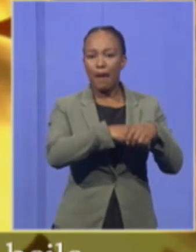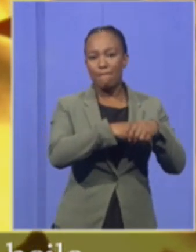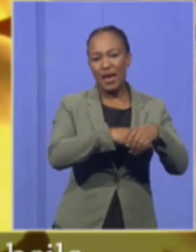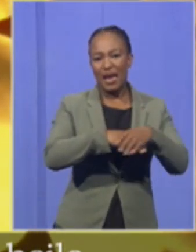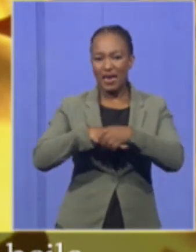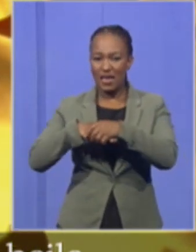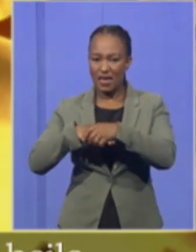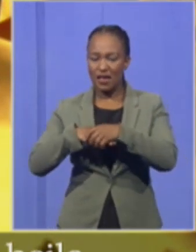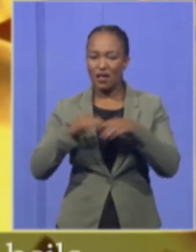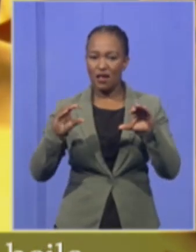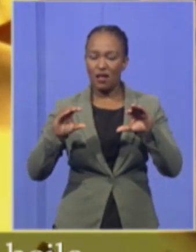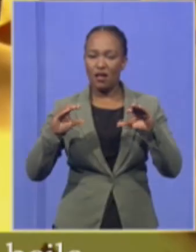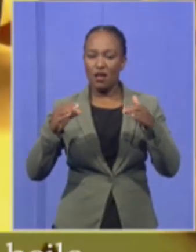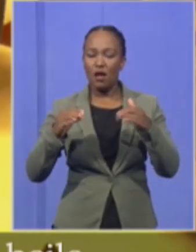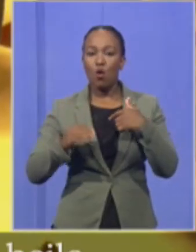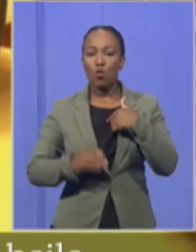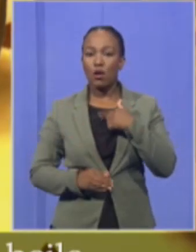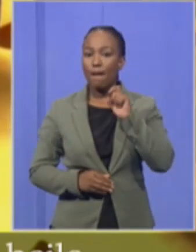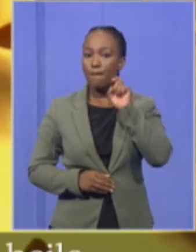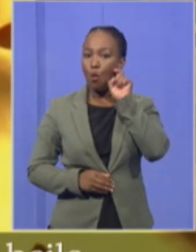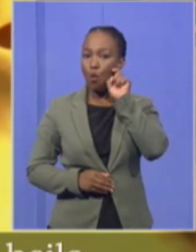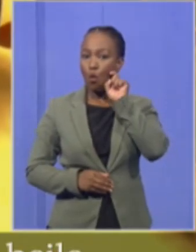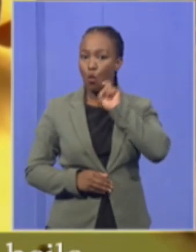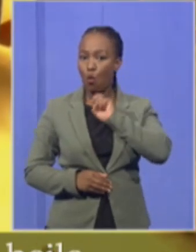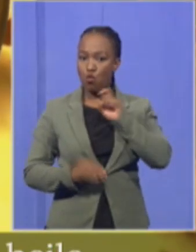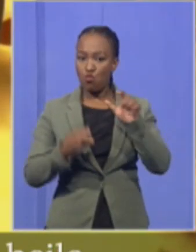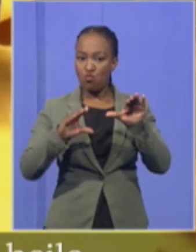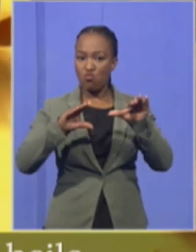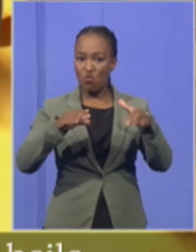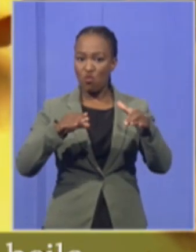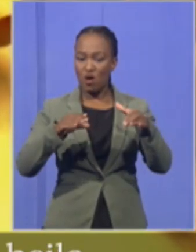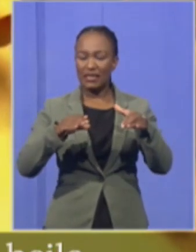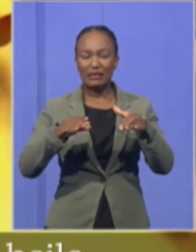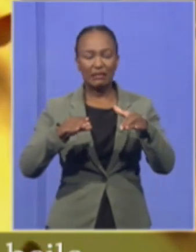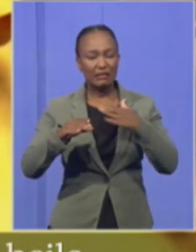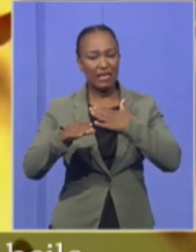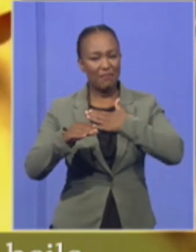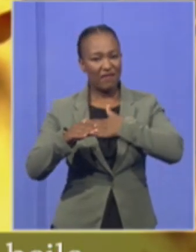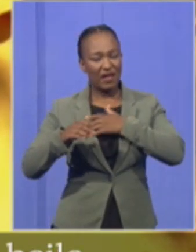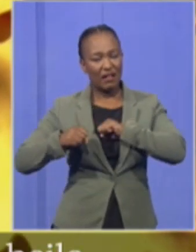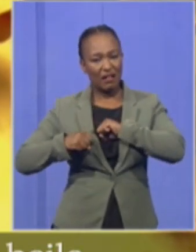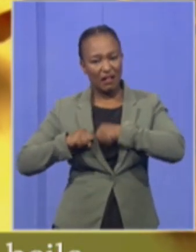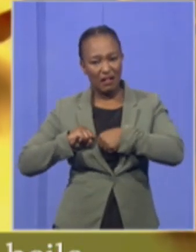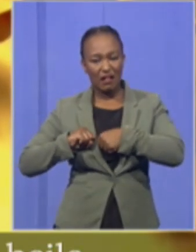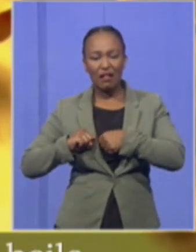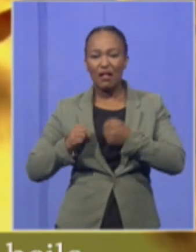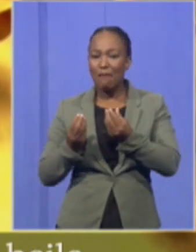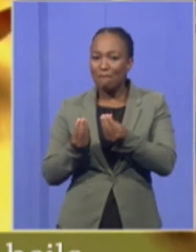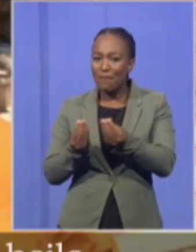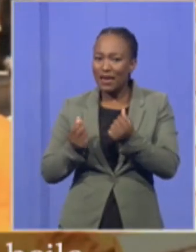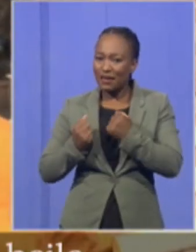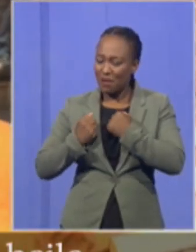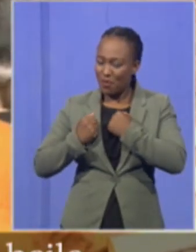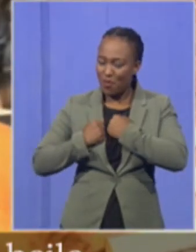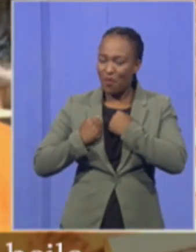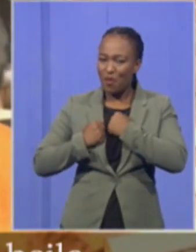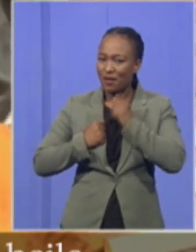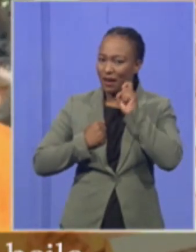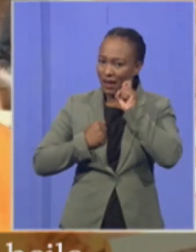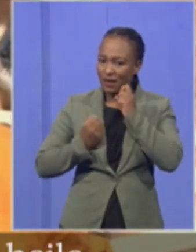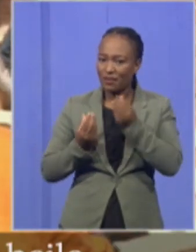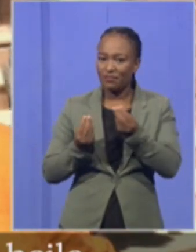haholo gele bonkgono le nna ke utlwile bohloko bo fetisisang hobane bana ke bana ba rona ke ditlolo tsa rona. Ha re tloeleng